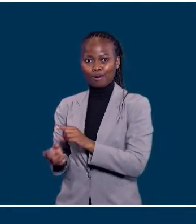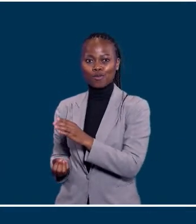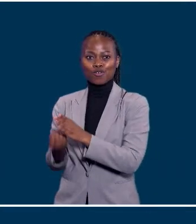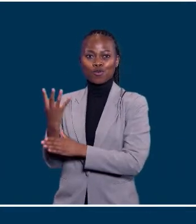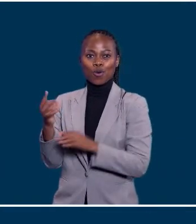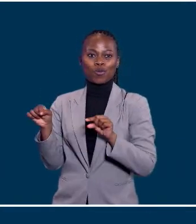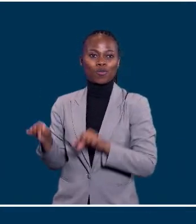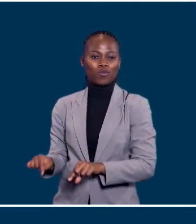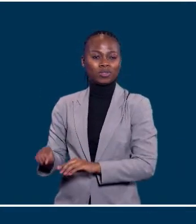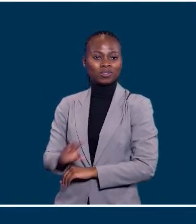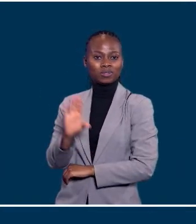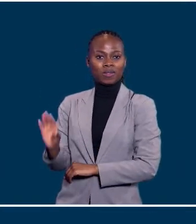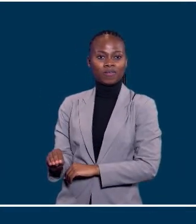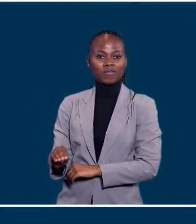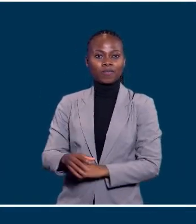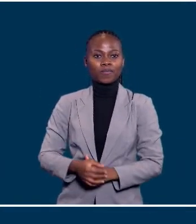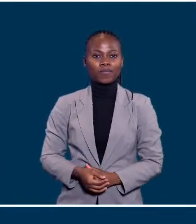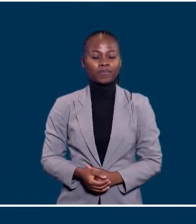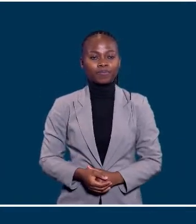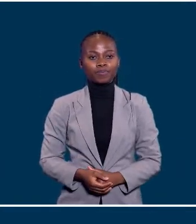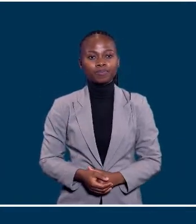also looked at